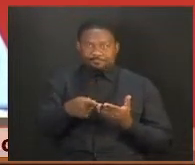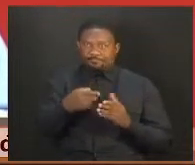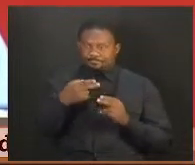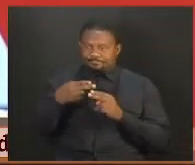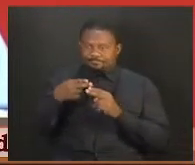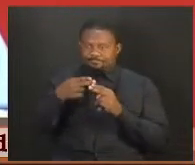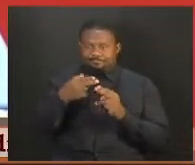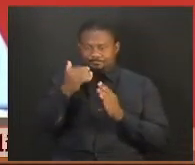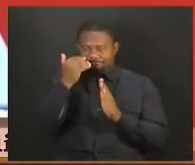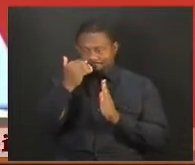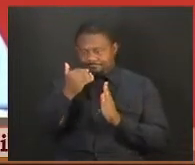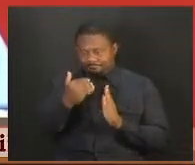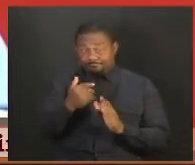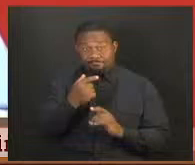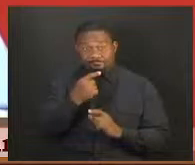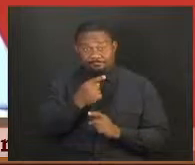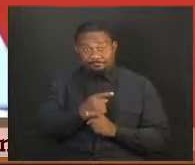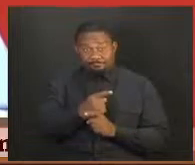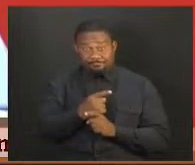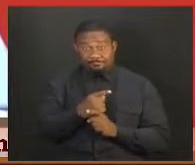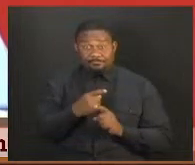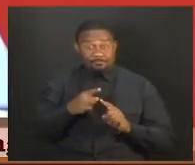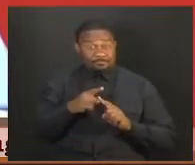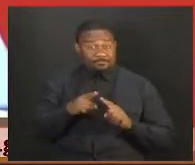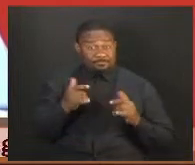House. In the meantime,